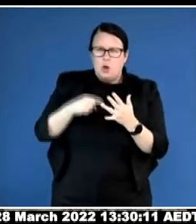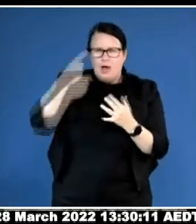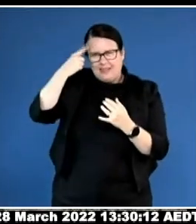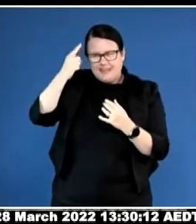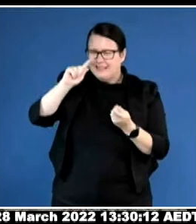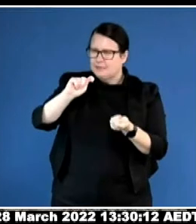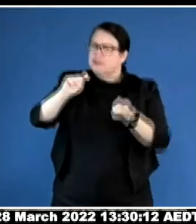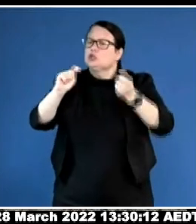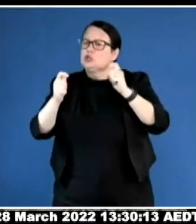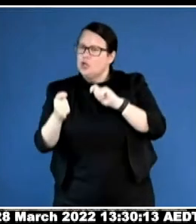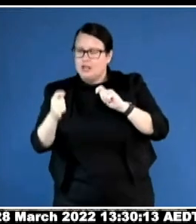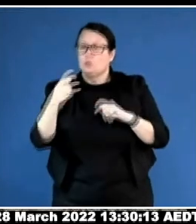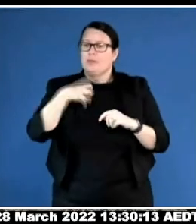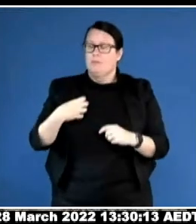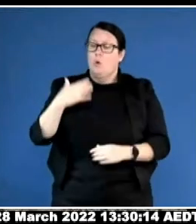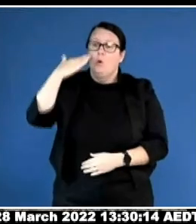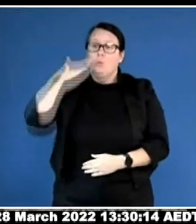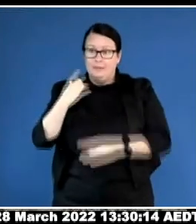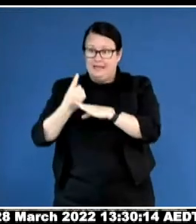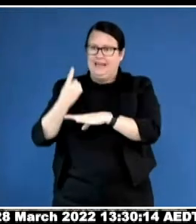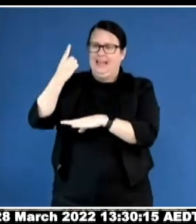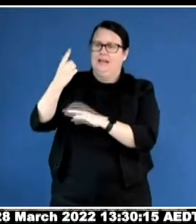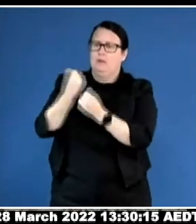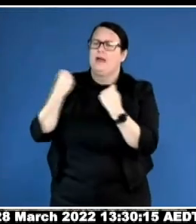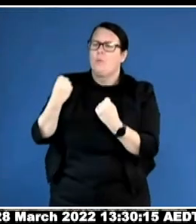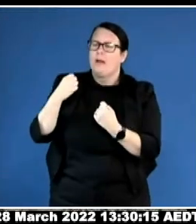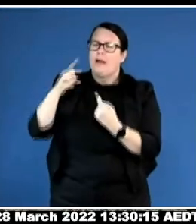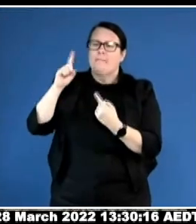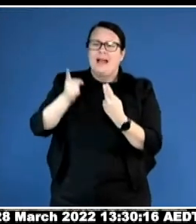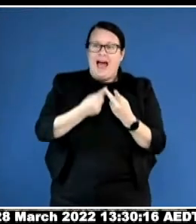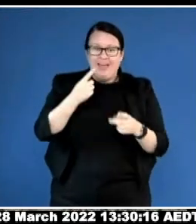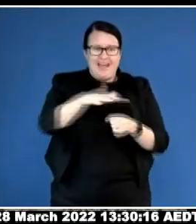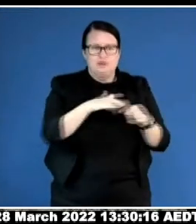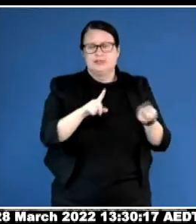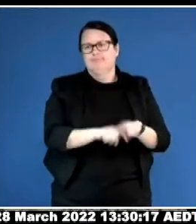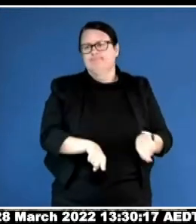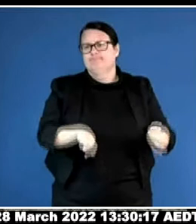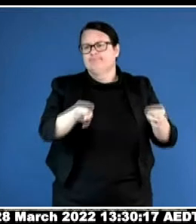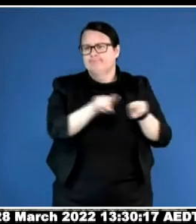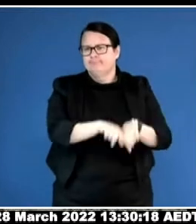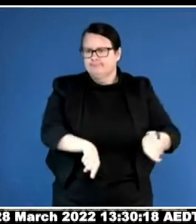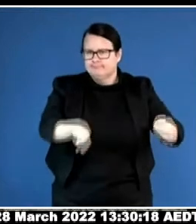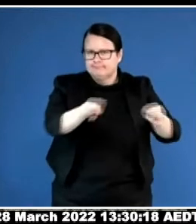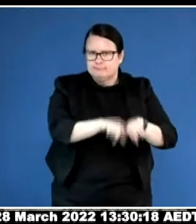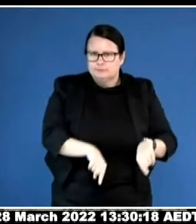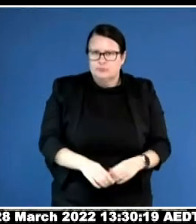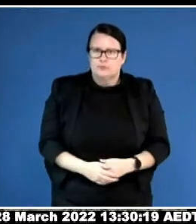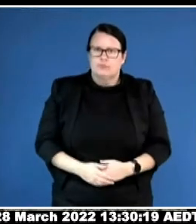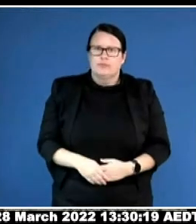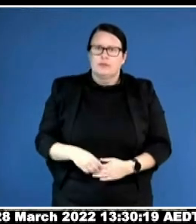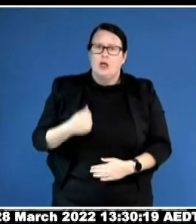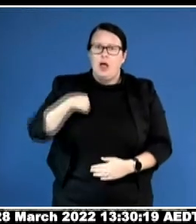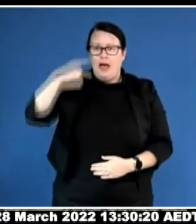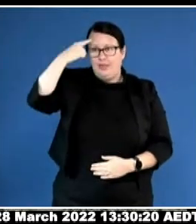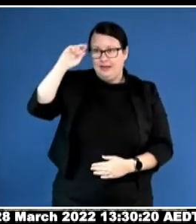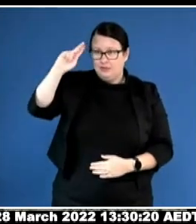some ways, but I think we're very stagnant in other ways. I think the political will to do this deeply